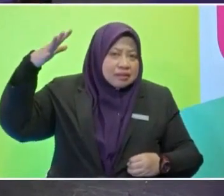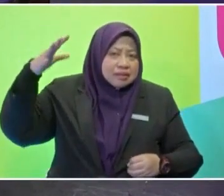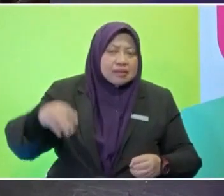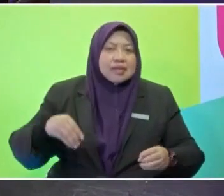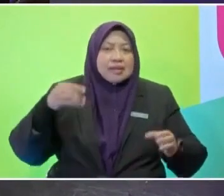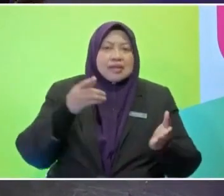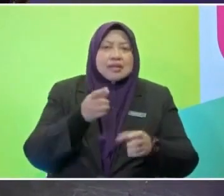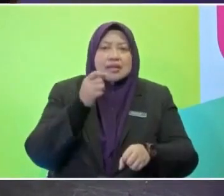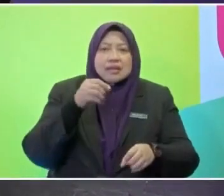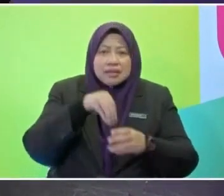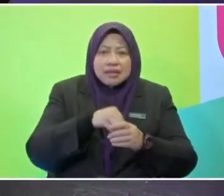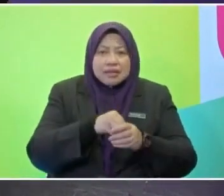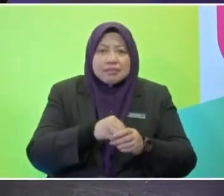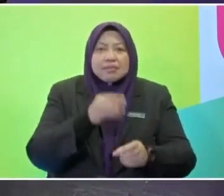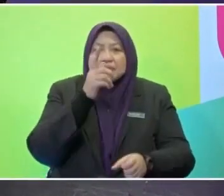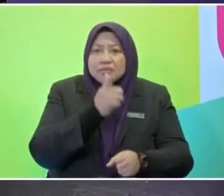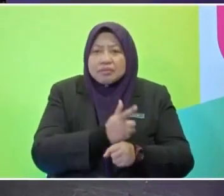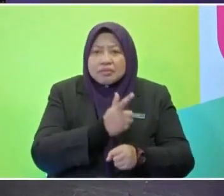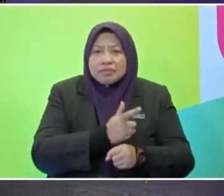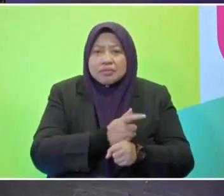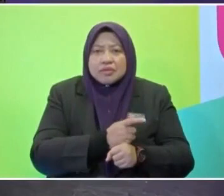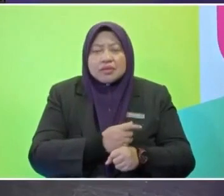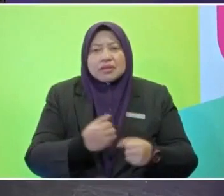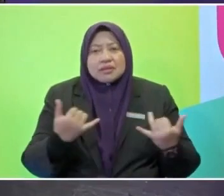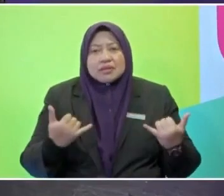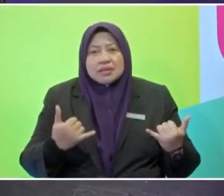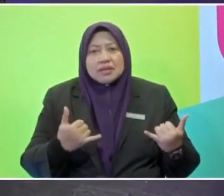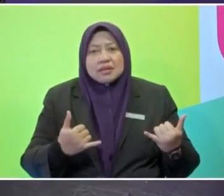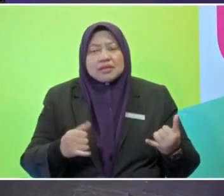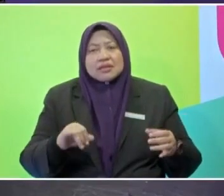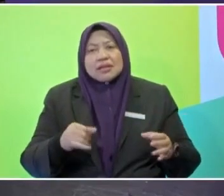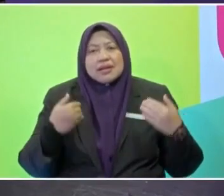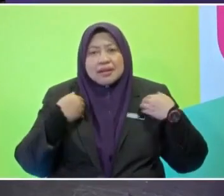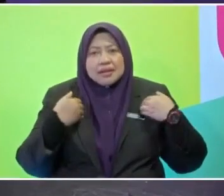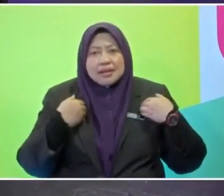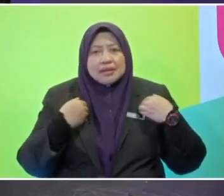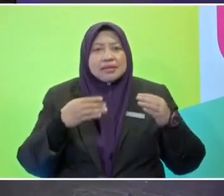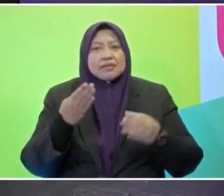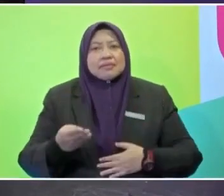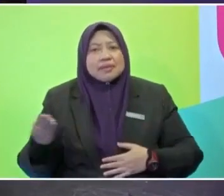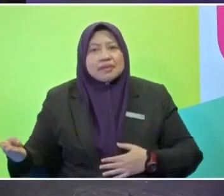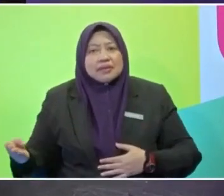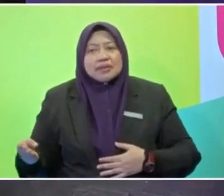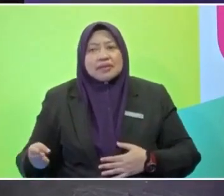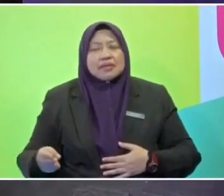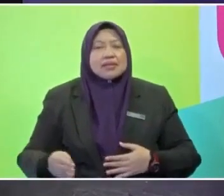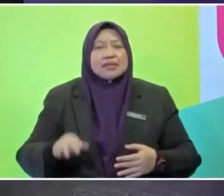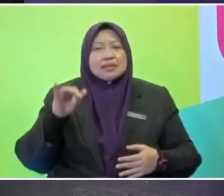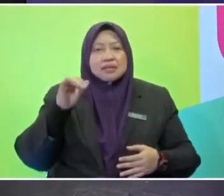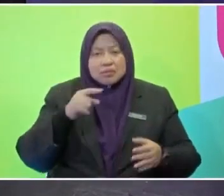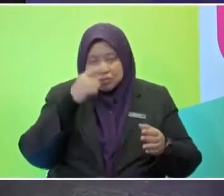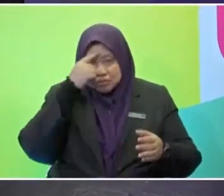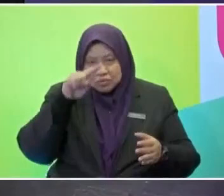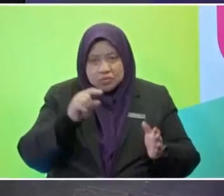the experiment, I have here something that will help. So yes. Let's start, Mr. Quek. Yes. Could you please bring it forward?